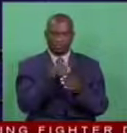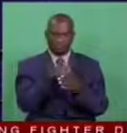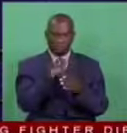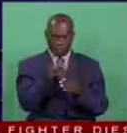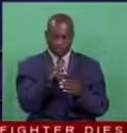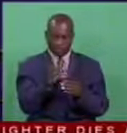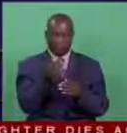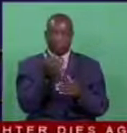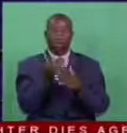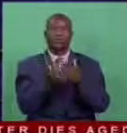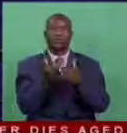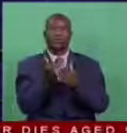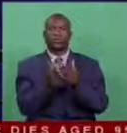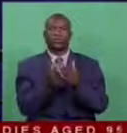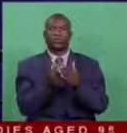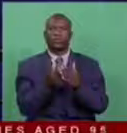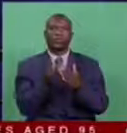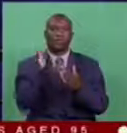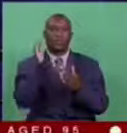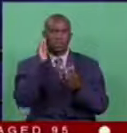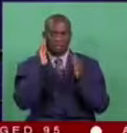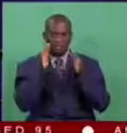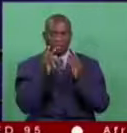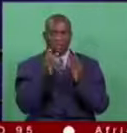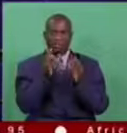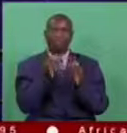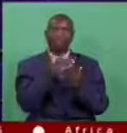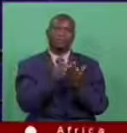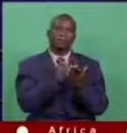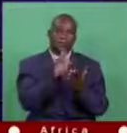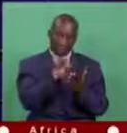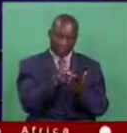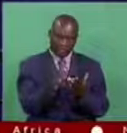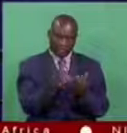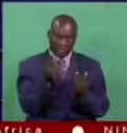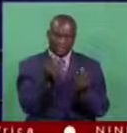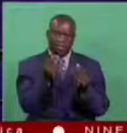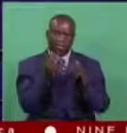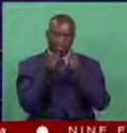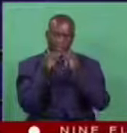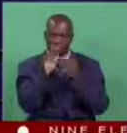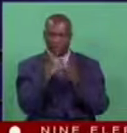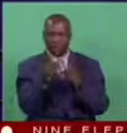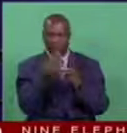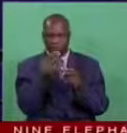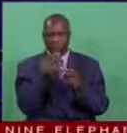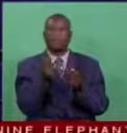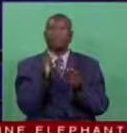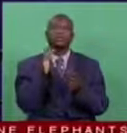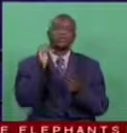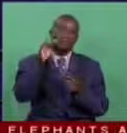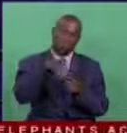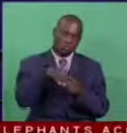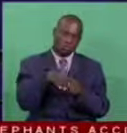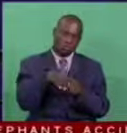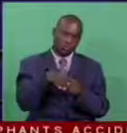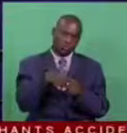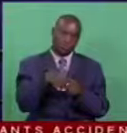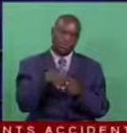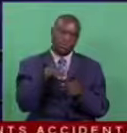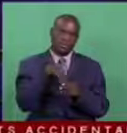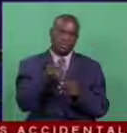there to listen and catch up on that particular program. In addition to that, tomorrow we are running what we call a social good